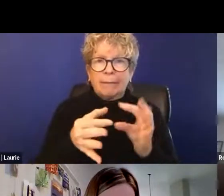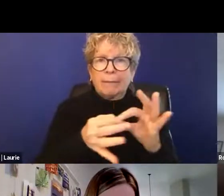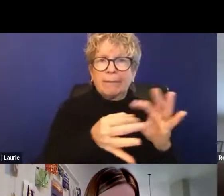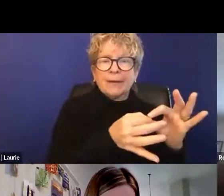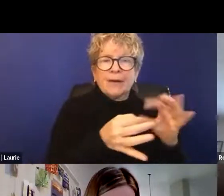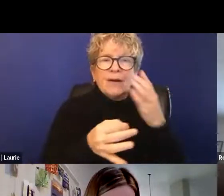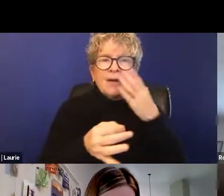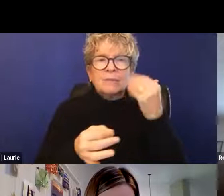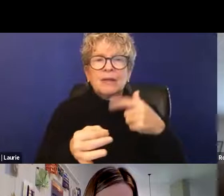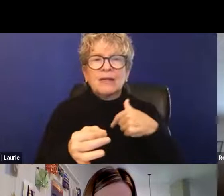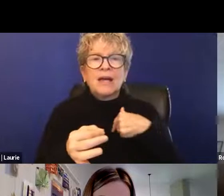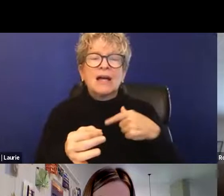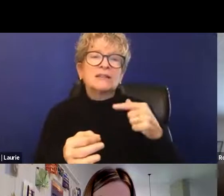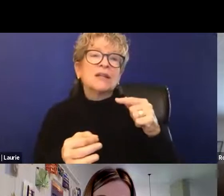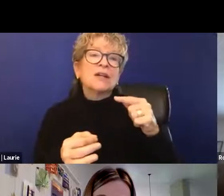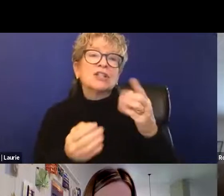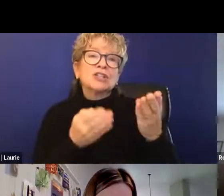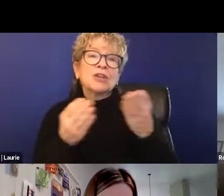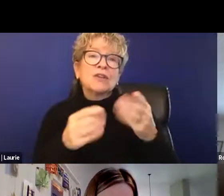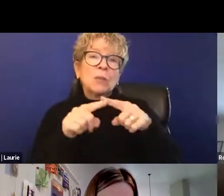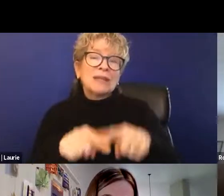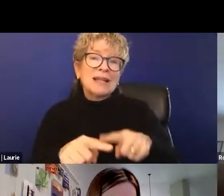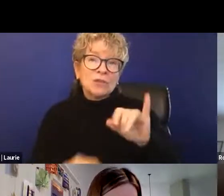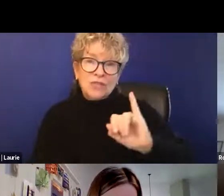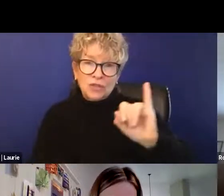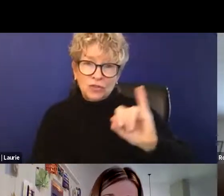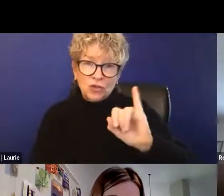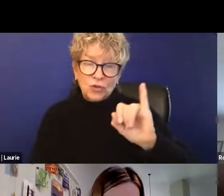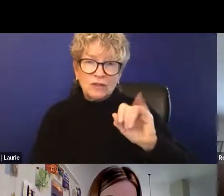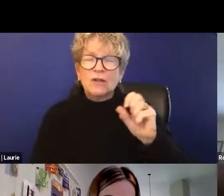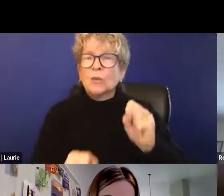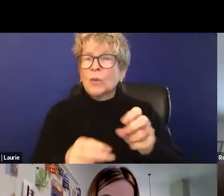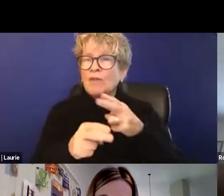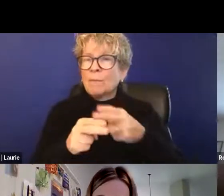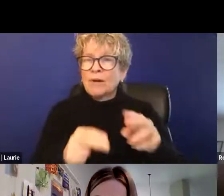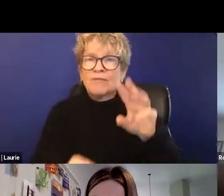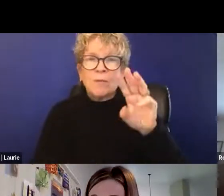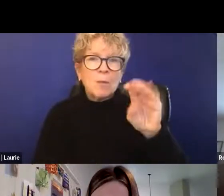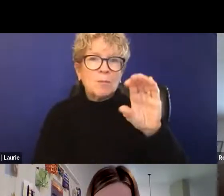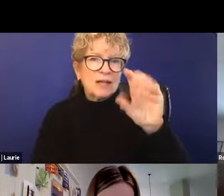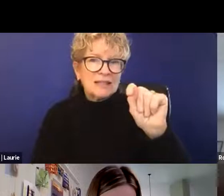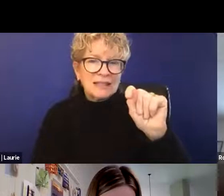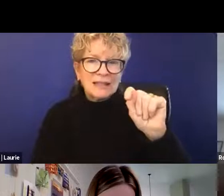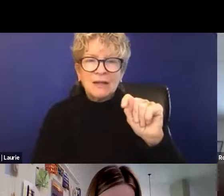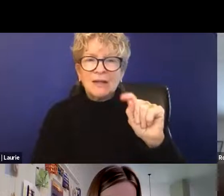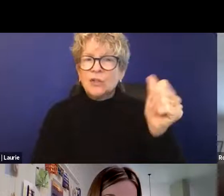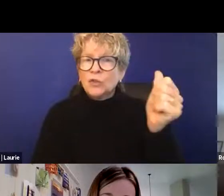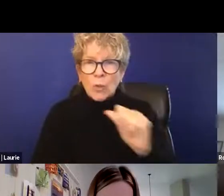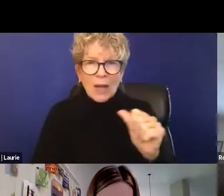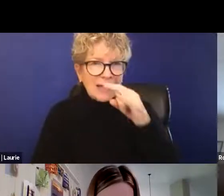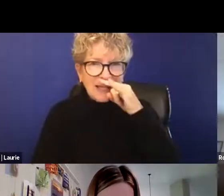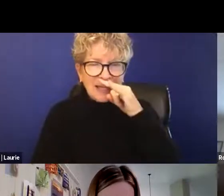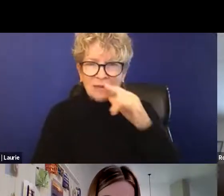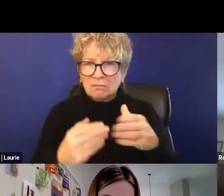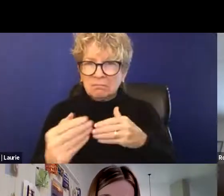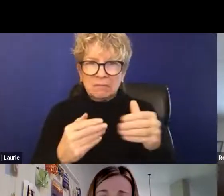the individual in crisis. So while we can provide that very brief mobile crisis intervention to any kid, regardless